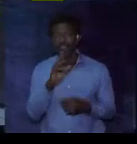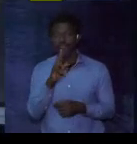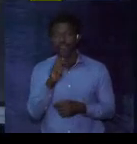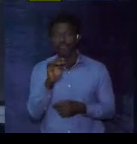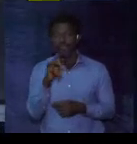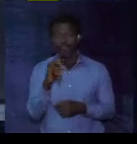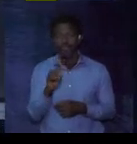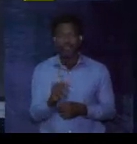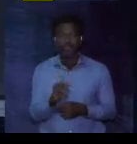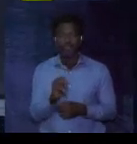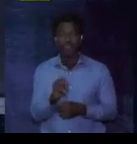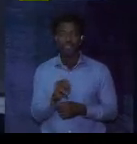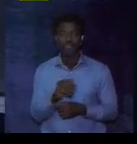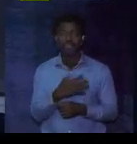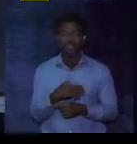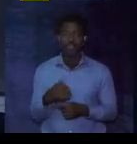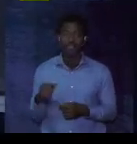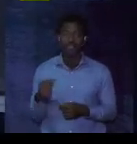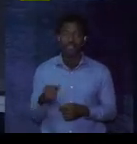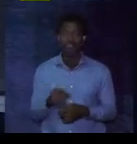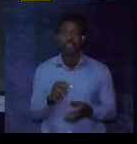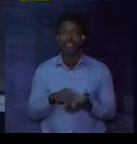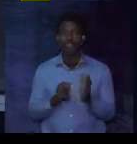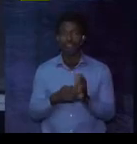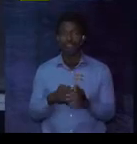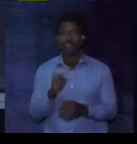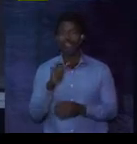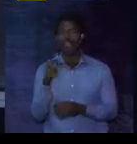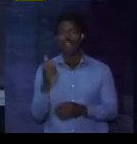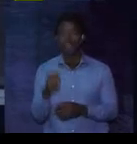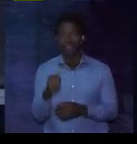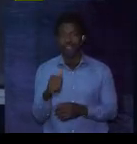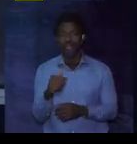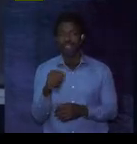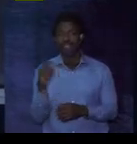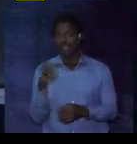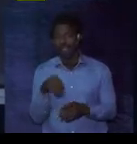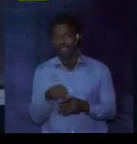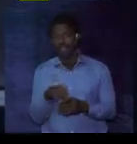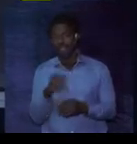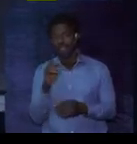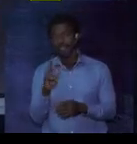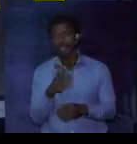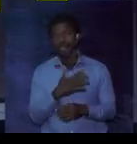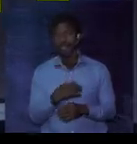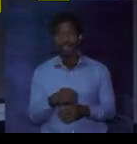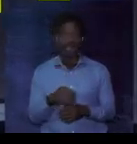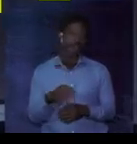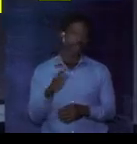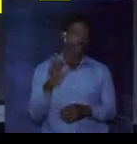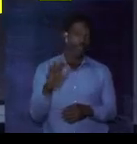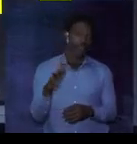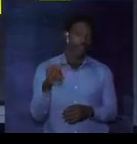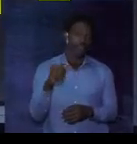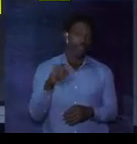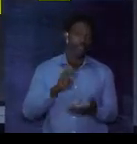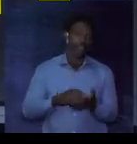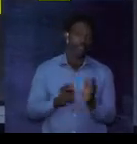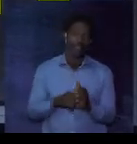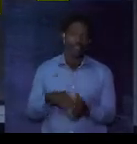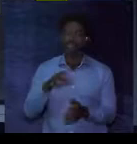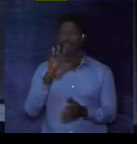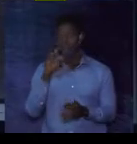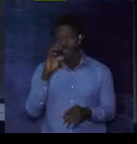have your units, which you called ones, and then you have your tens. Tens actually means 10 ones. So when you say 5 tens, that is 5